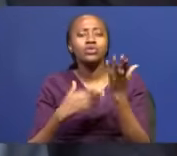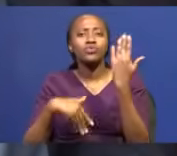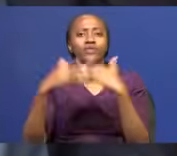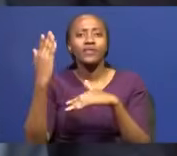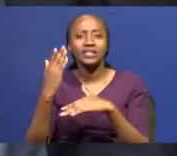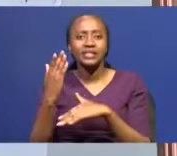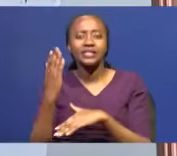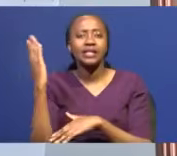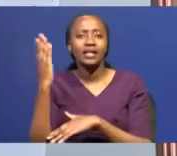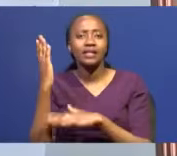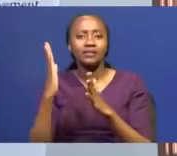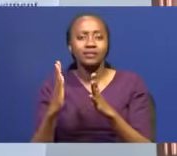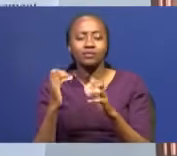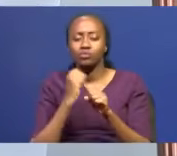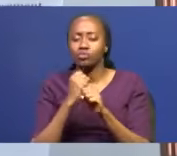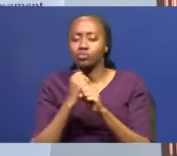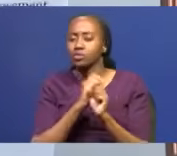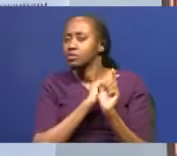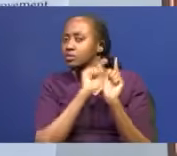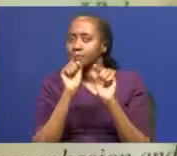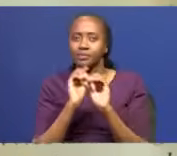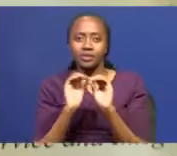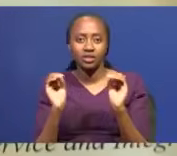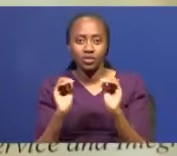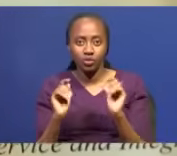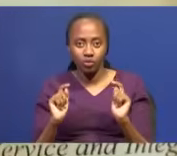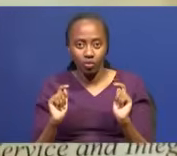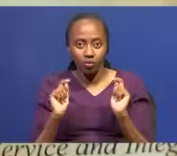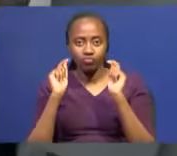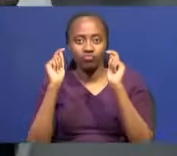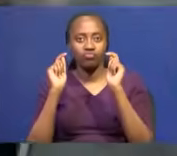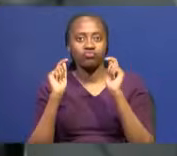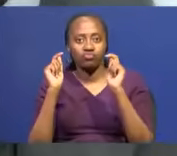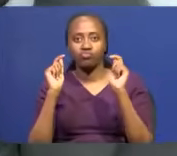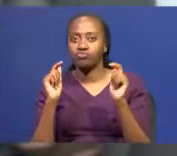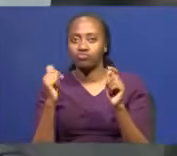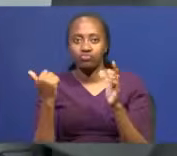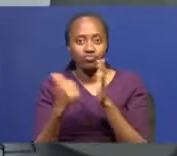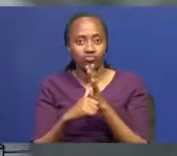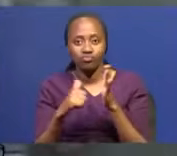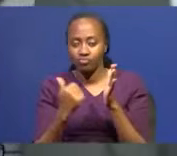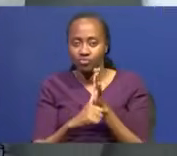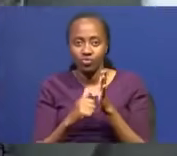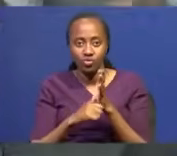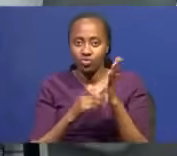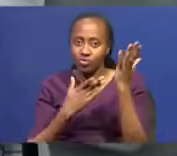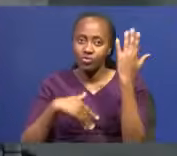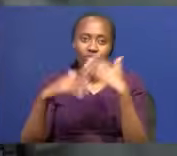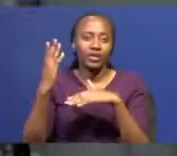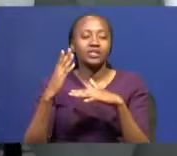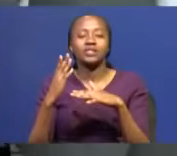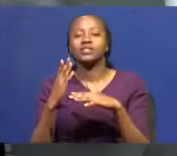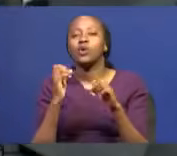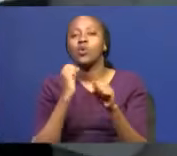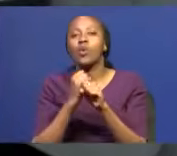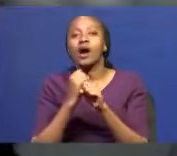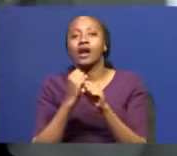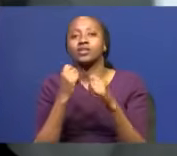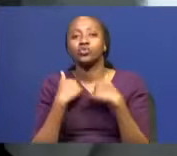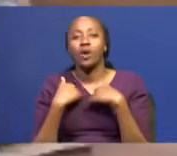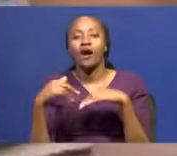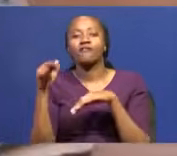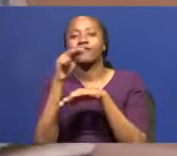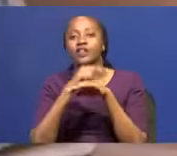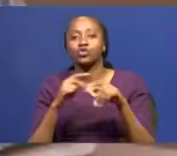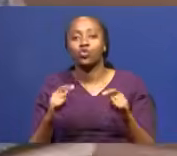to their duties. Looming crisis. University workers to start nationwide strike